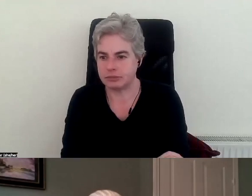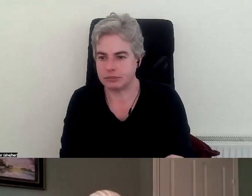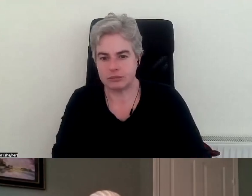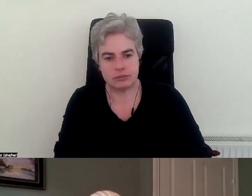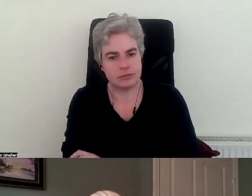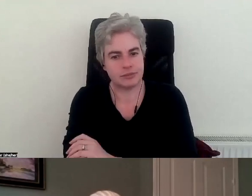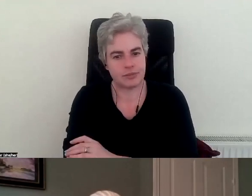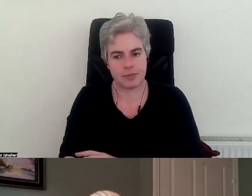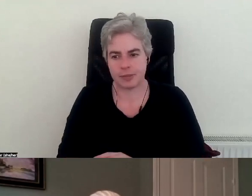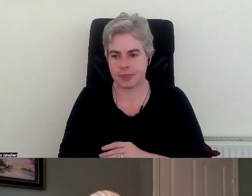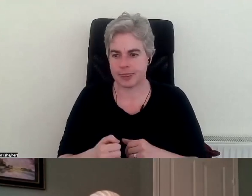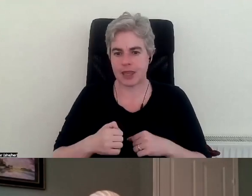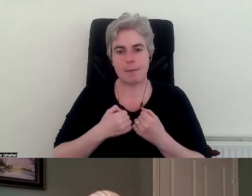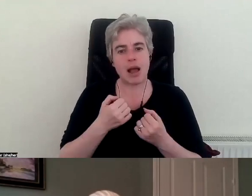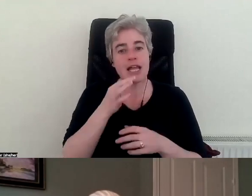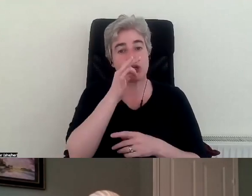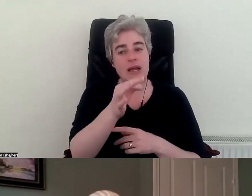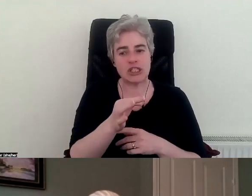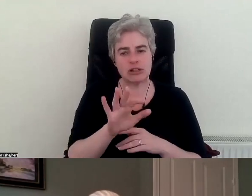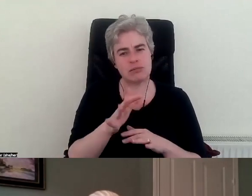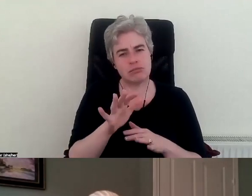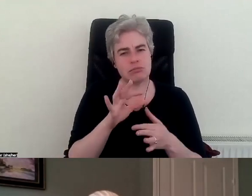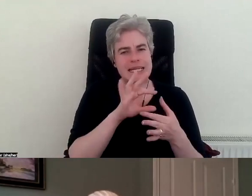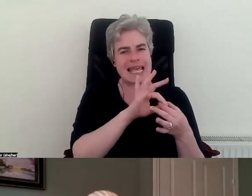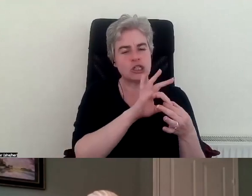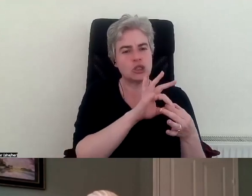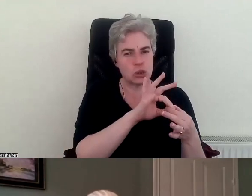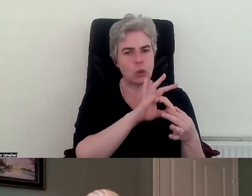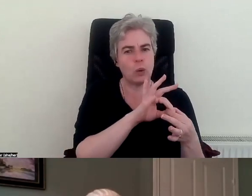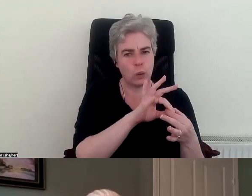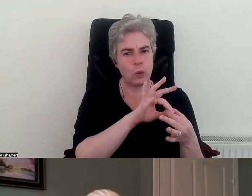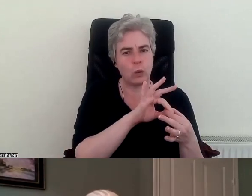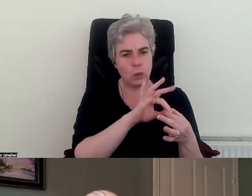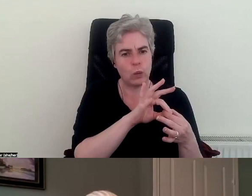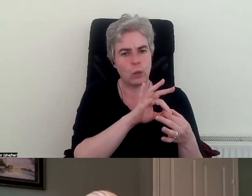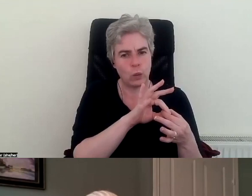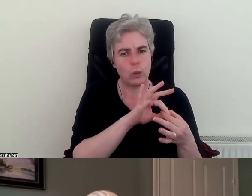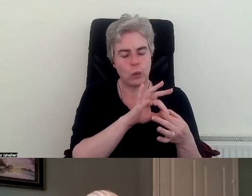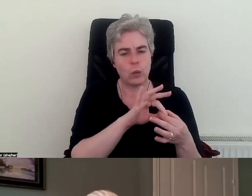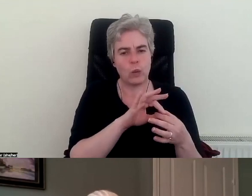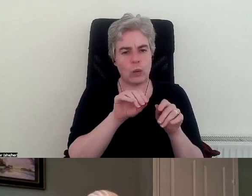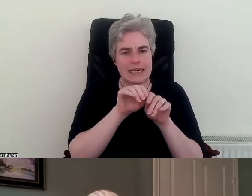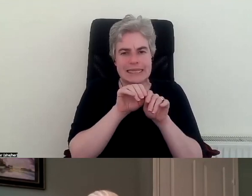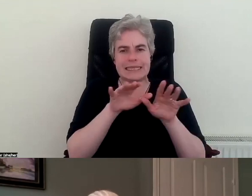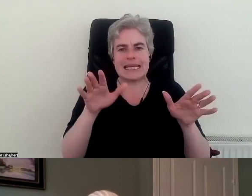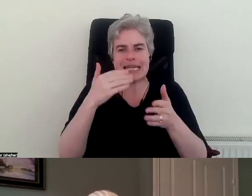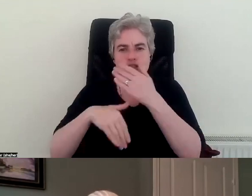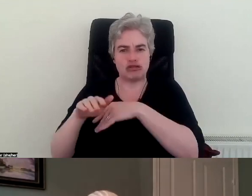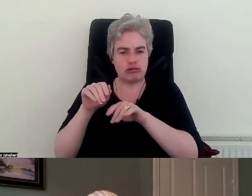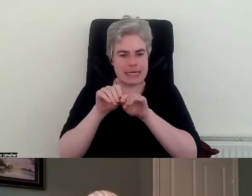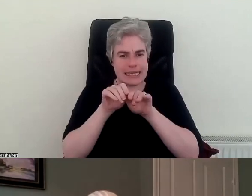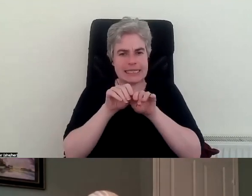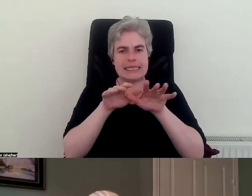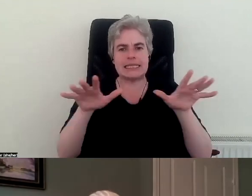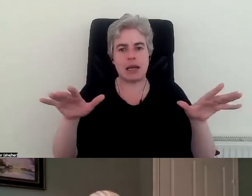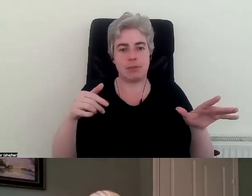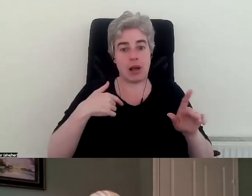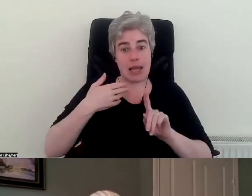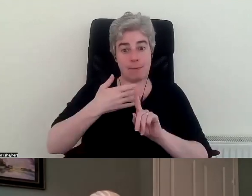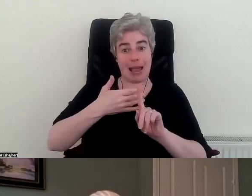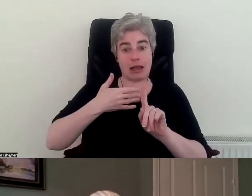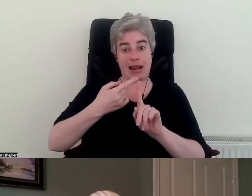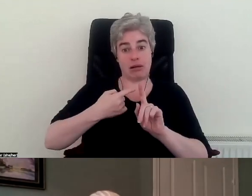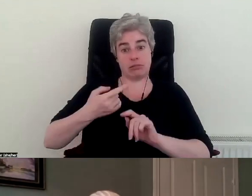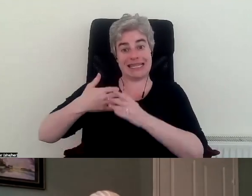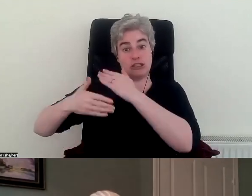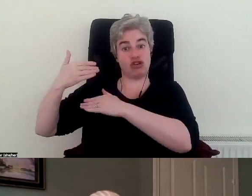Thank you. My question is a little bit about this narrating of history, given my background as a historian. And I